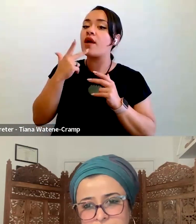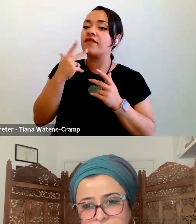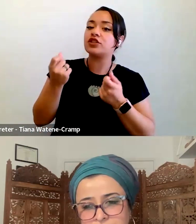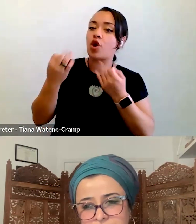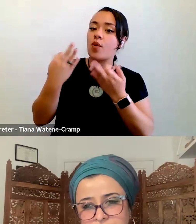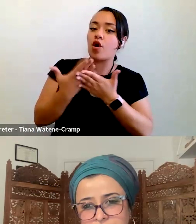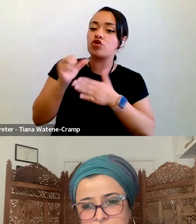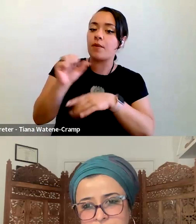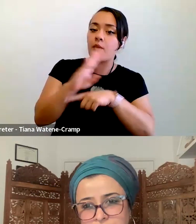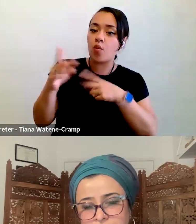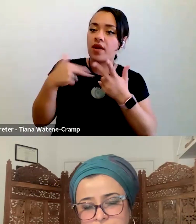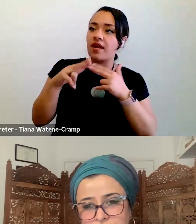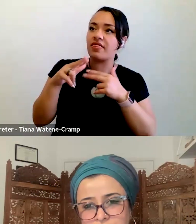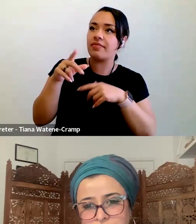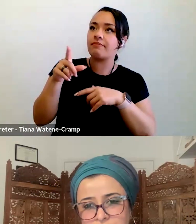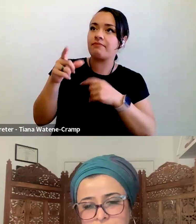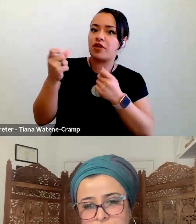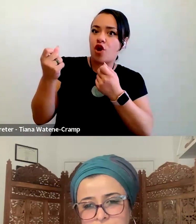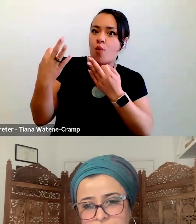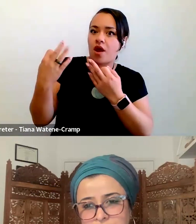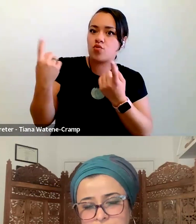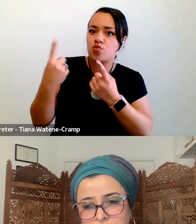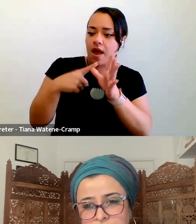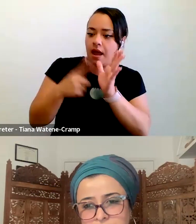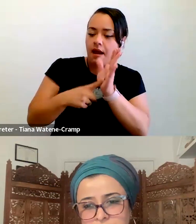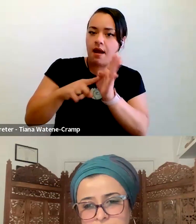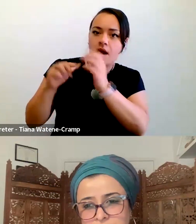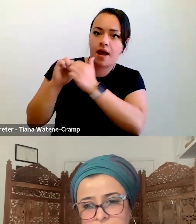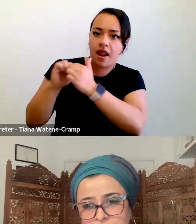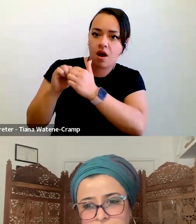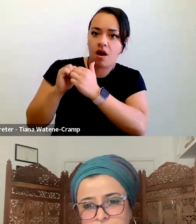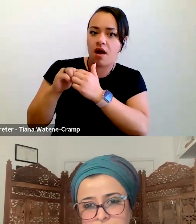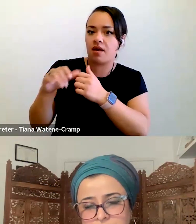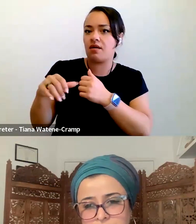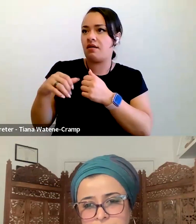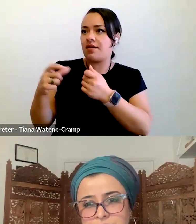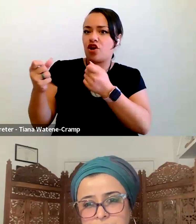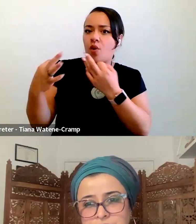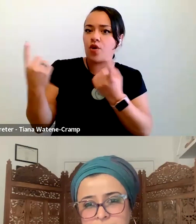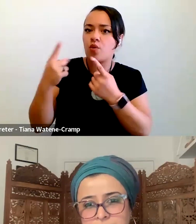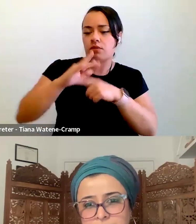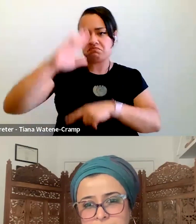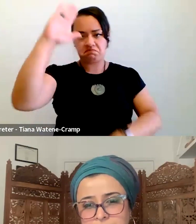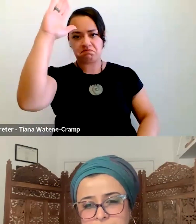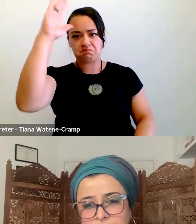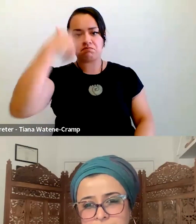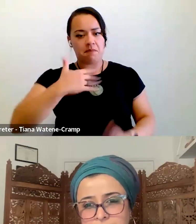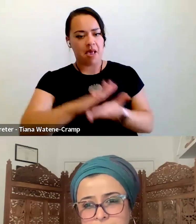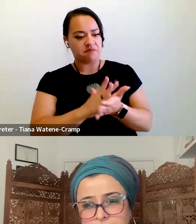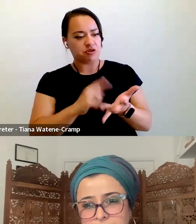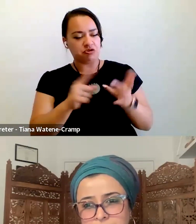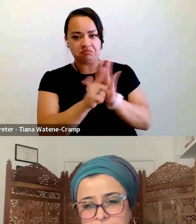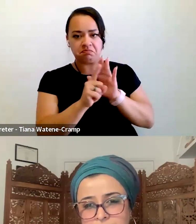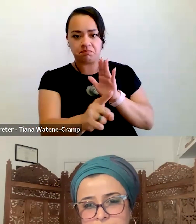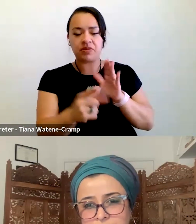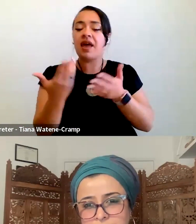or an accomplice, and no one who'll stick out their head to be the one? How do you bring about